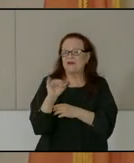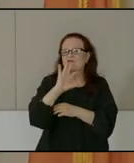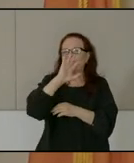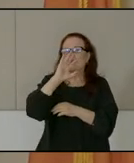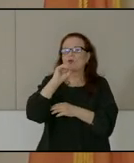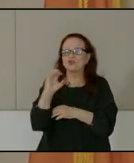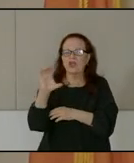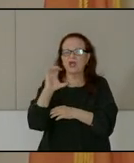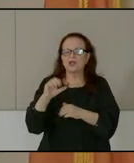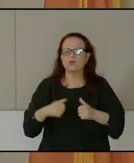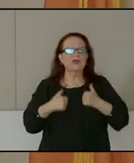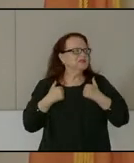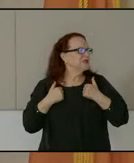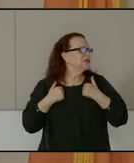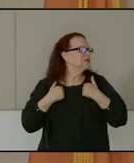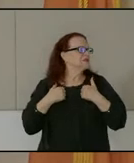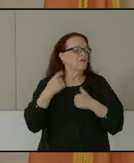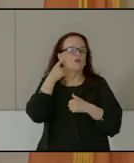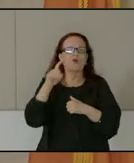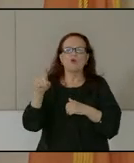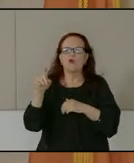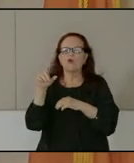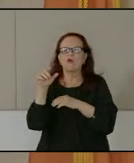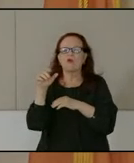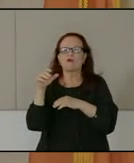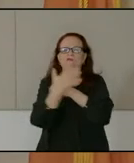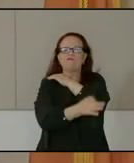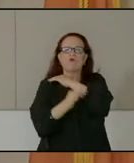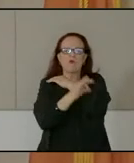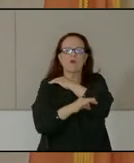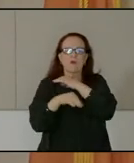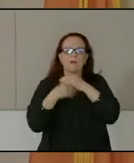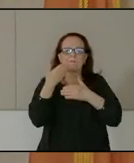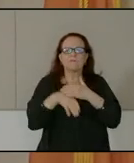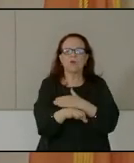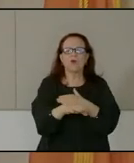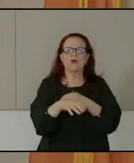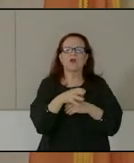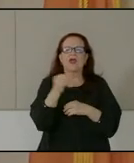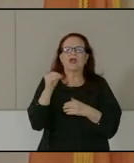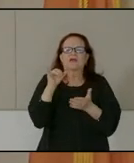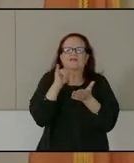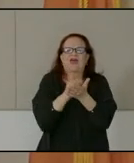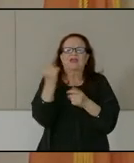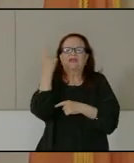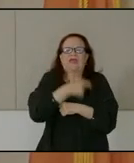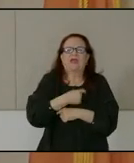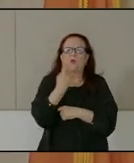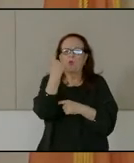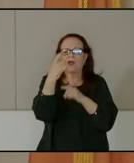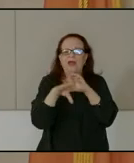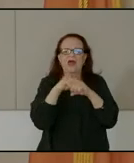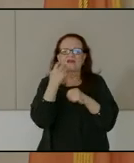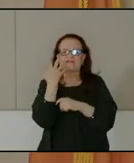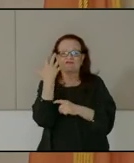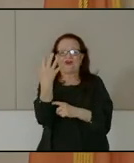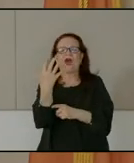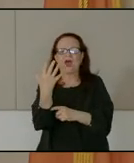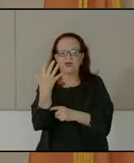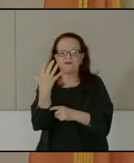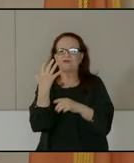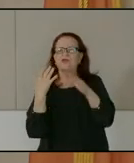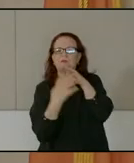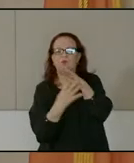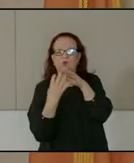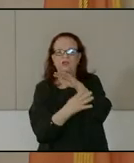Orange County residents were foreign-born. And of that segment, 1 in 5 immigrants have resided in